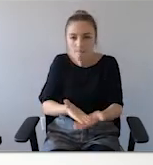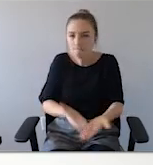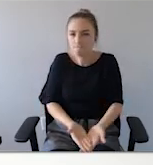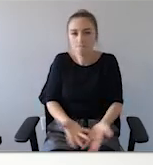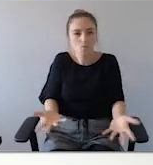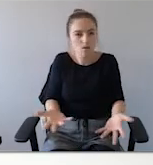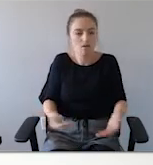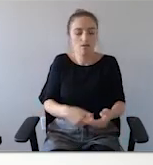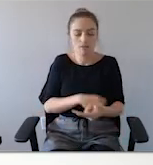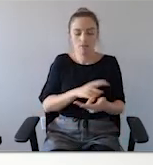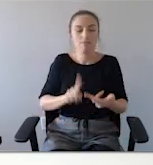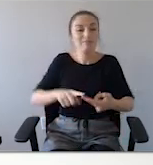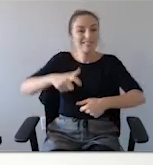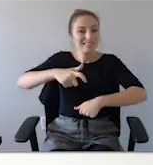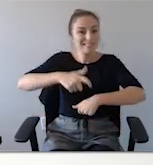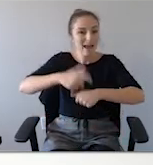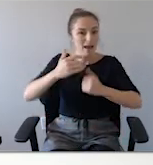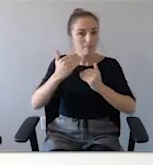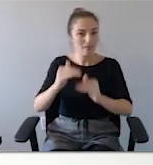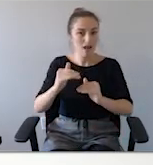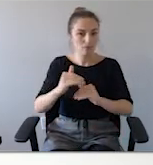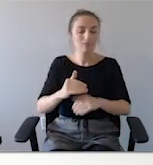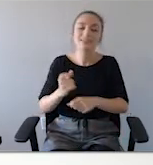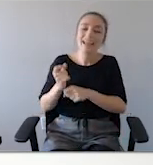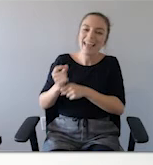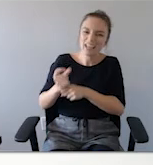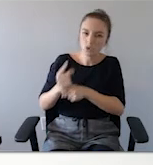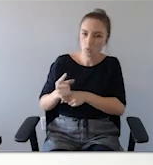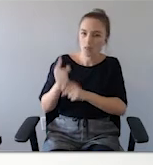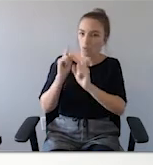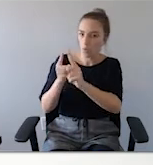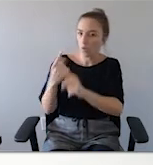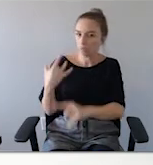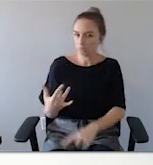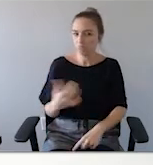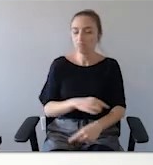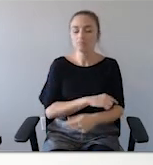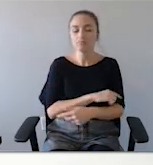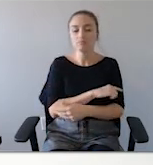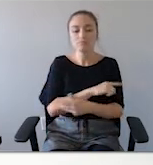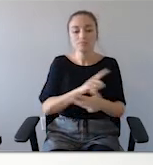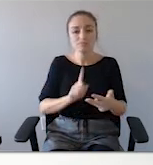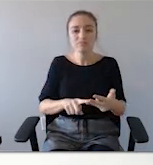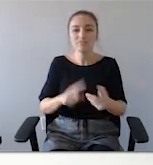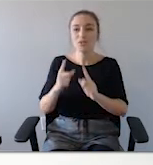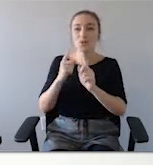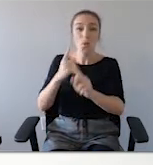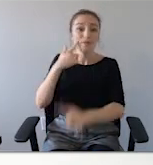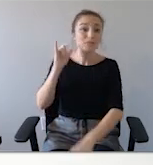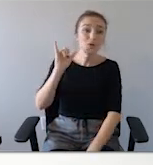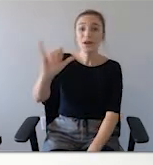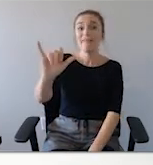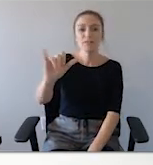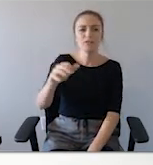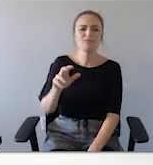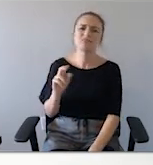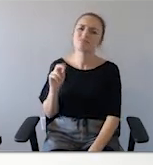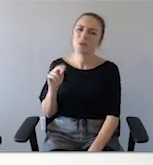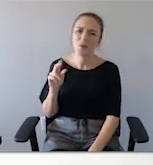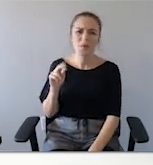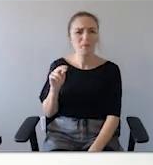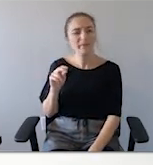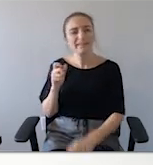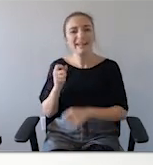Time bound, so it's an annual goal. And then no goal should last forever. You should not see the same